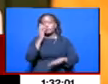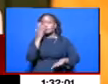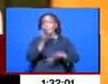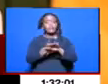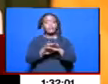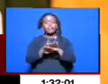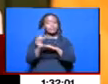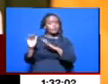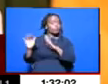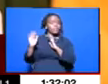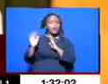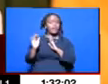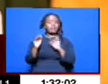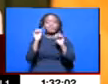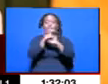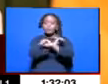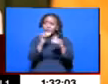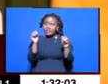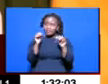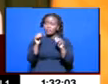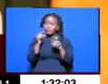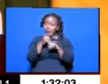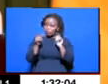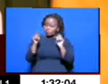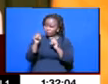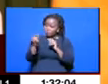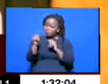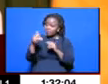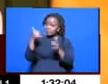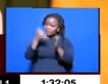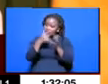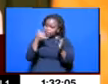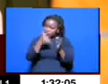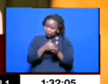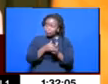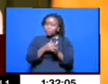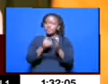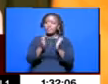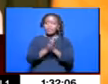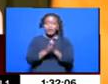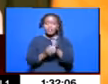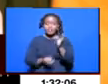the President from the involvement and the initiation of